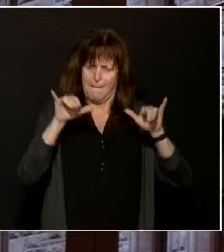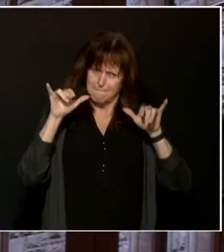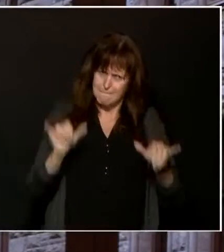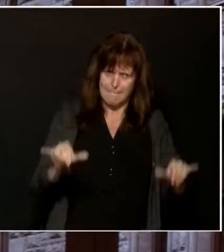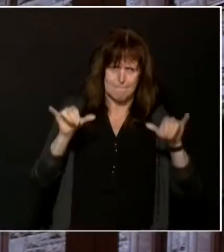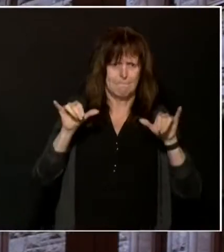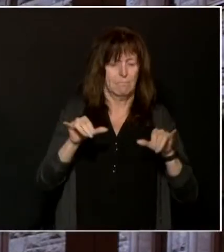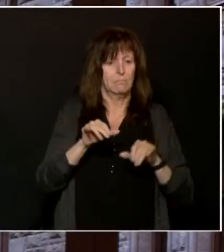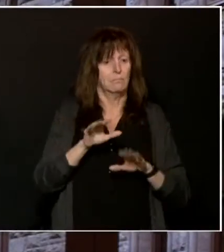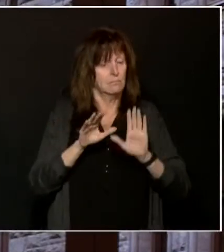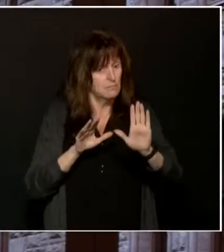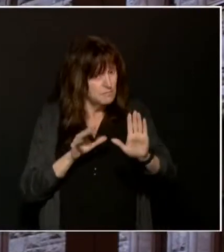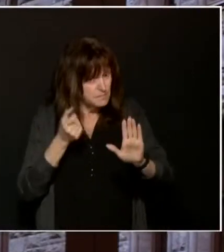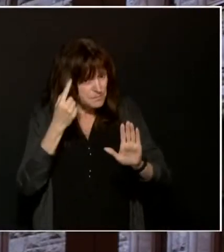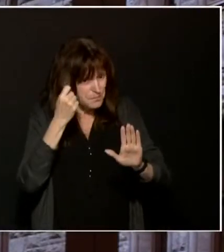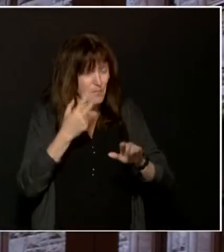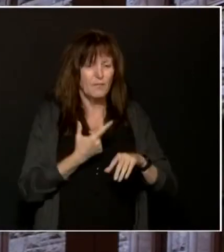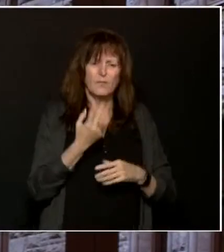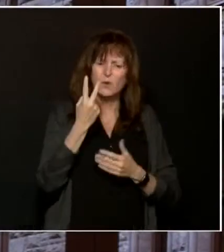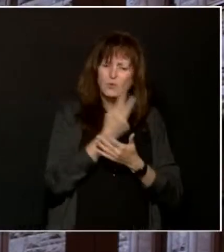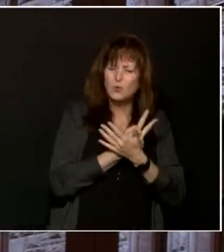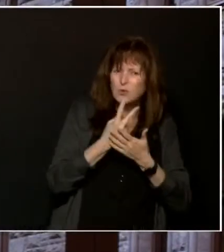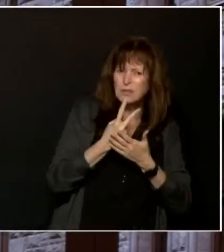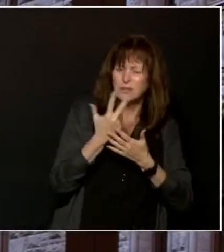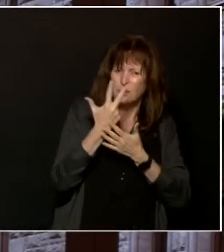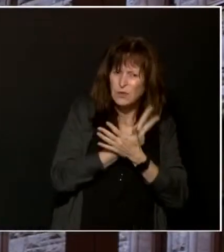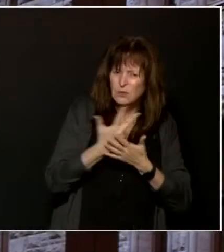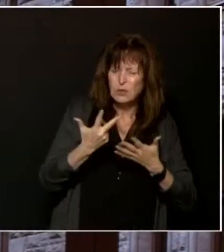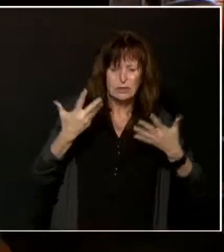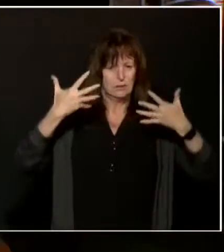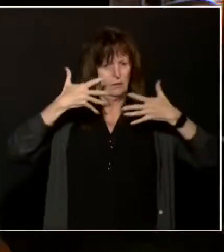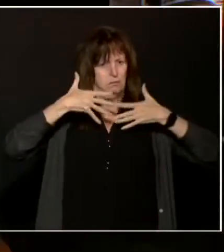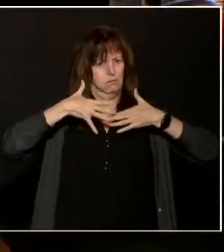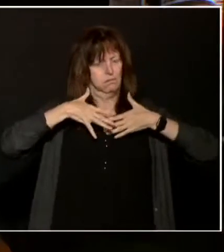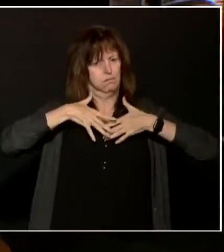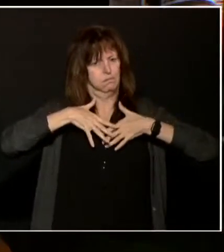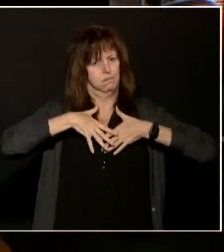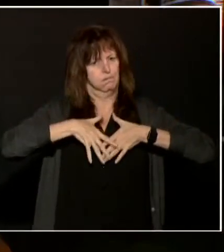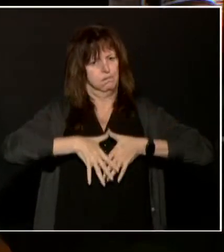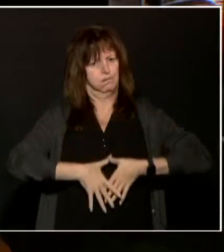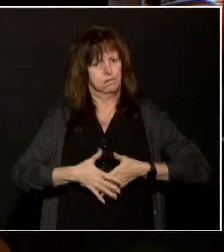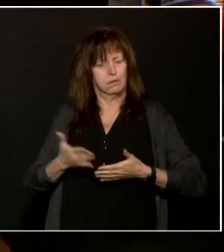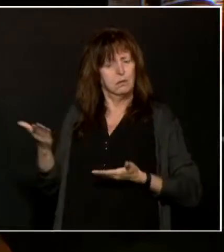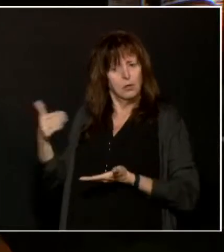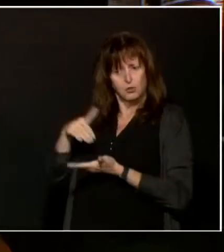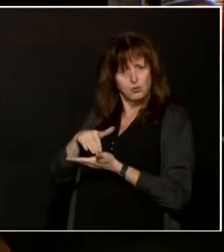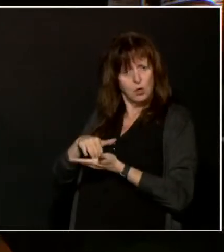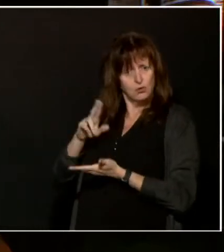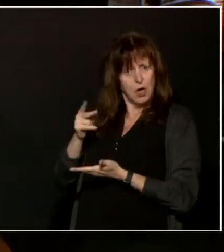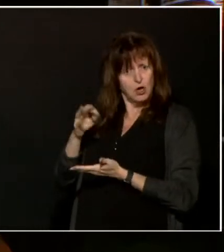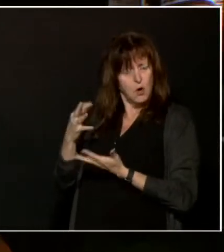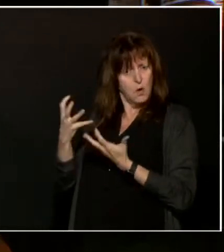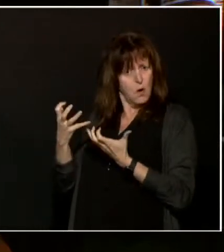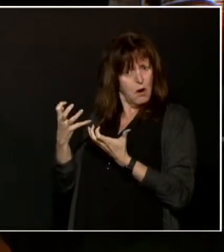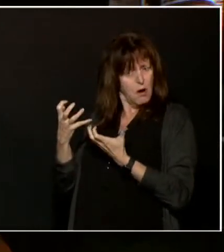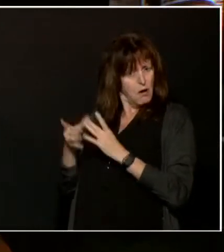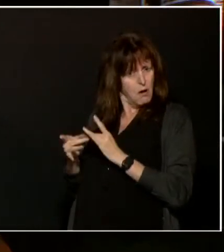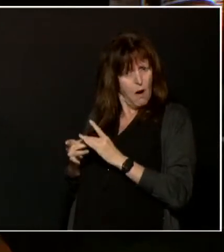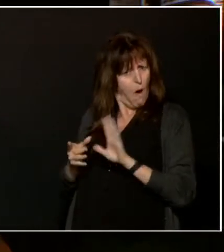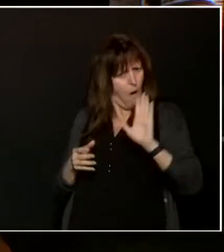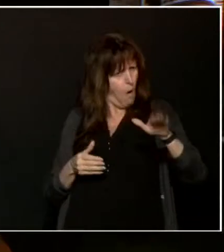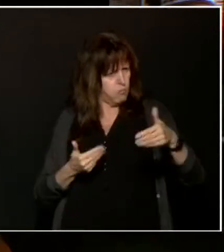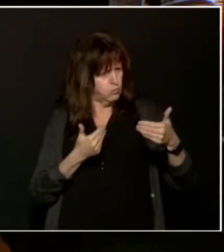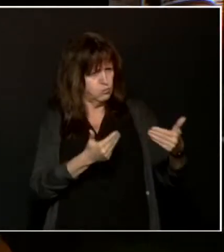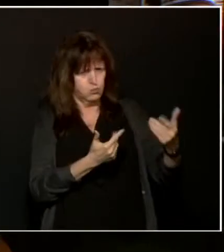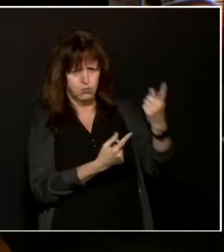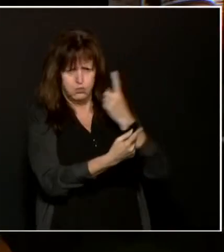weeks to have effect. I don't know if Dr. Heyer wants to make any further comments or to go over to questions. I think we'll go over to questions, Dr. Williams. Thank you very much. Over to you,